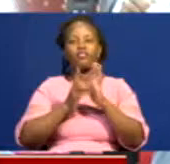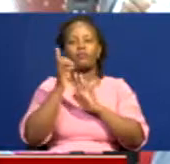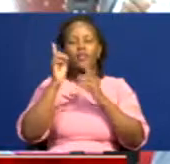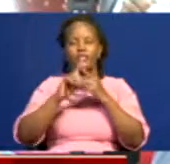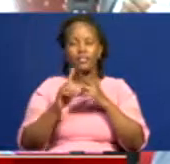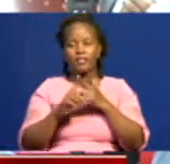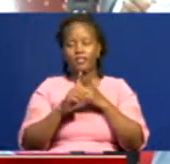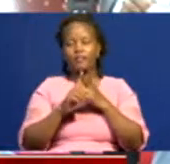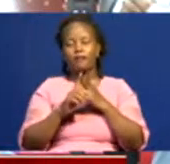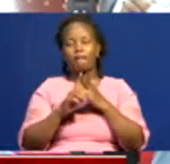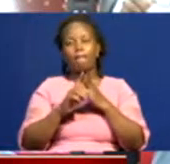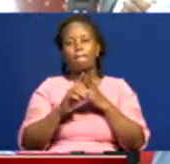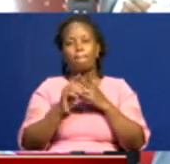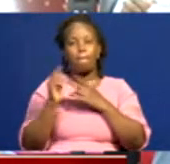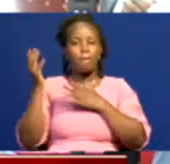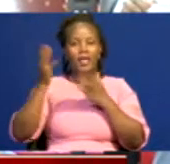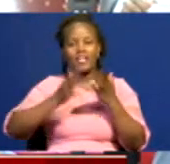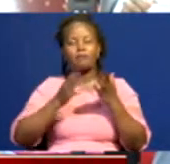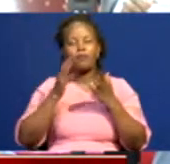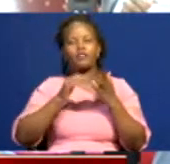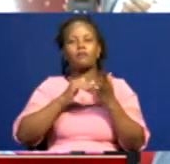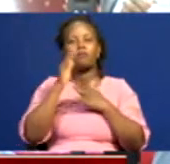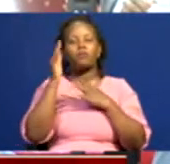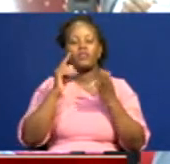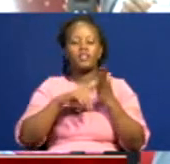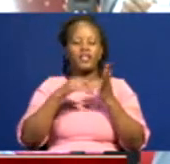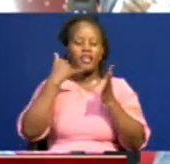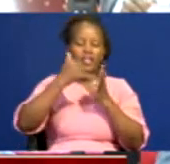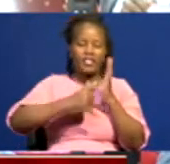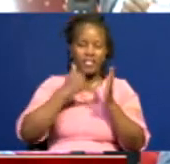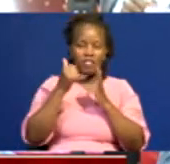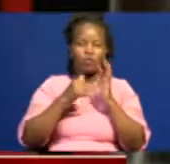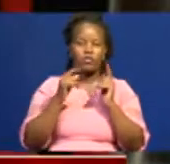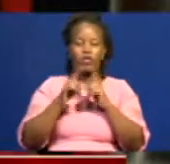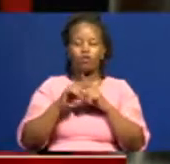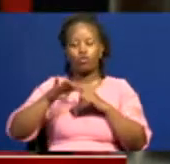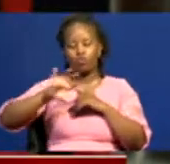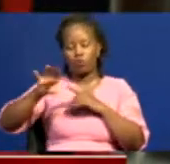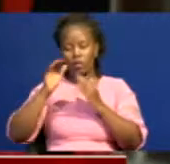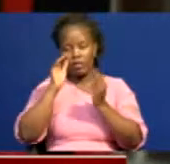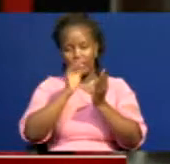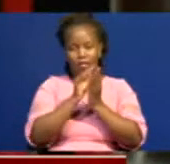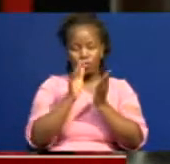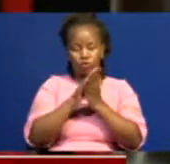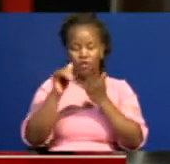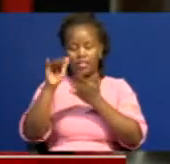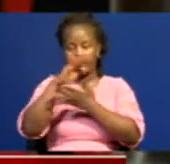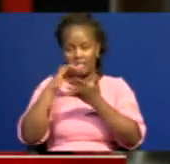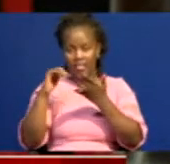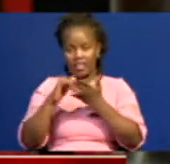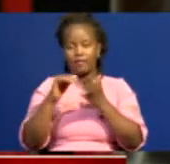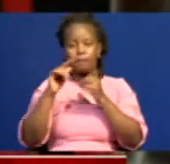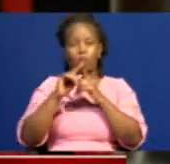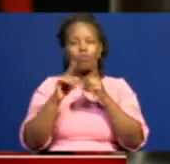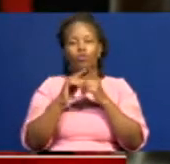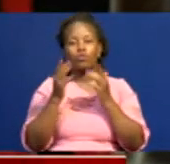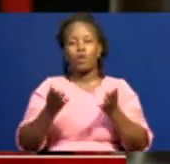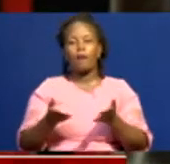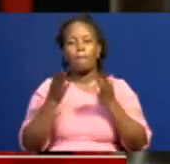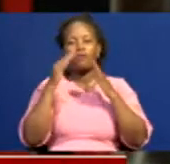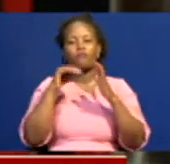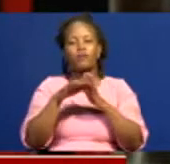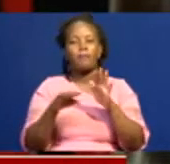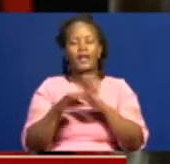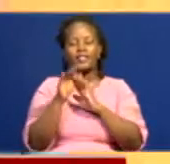zones, export processing zones, industrial parks and county aggregation industrial parks, as well as enhancing market access for